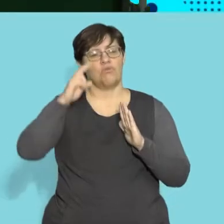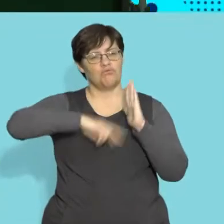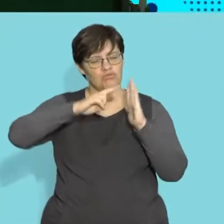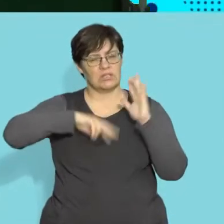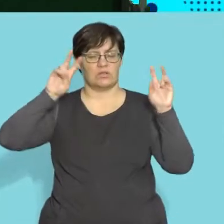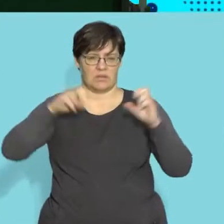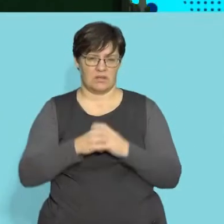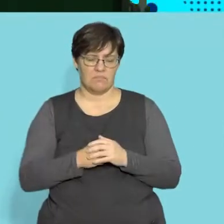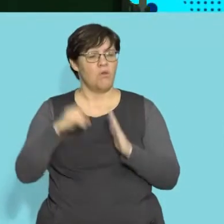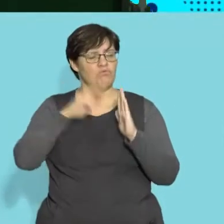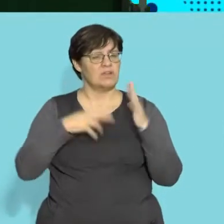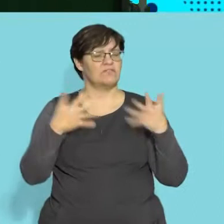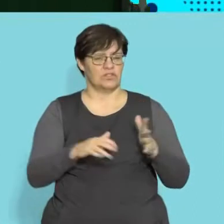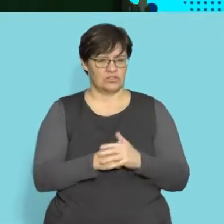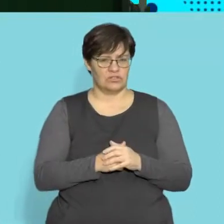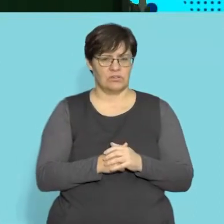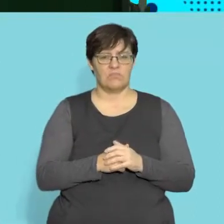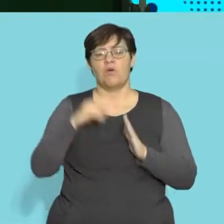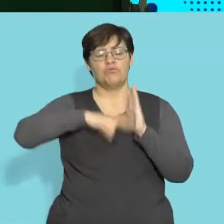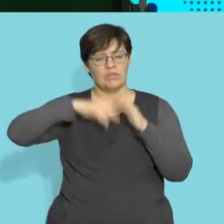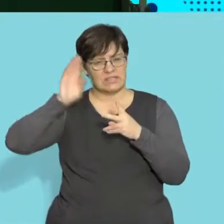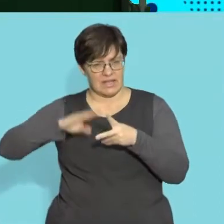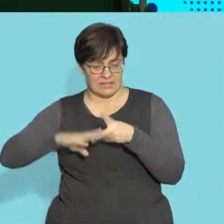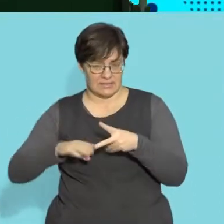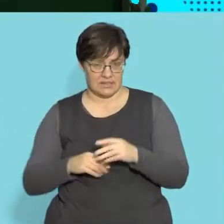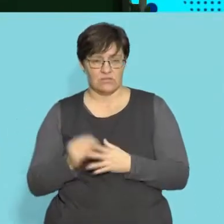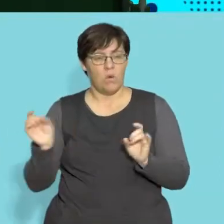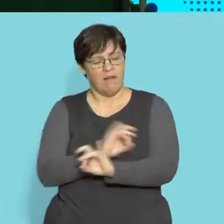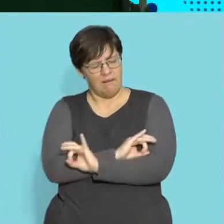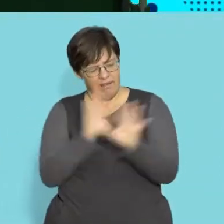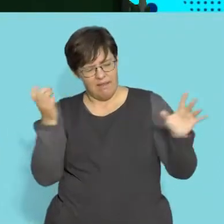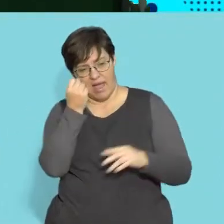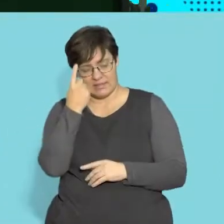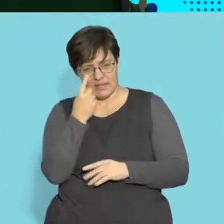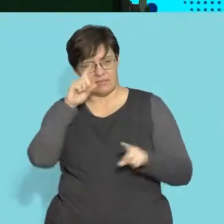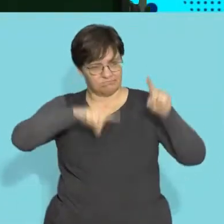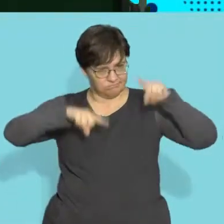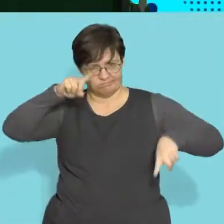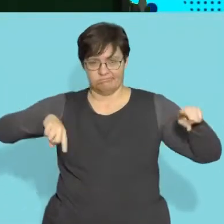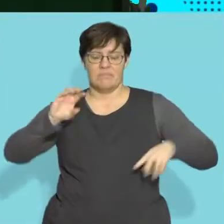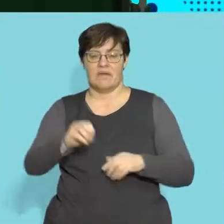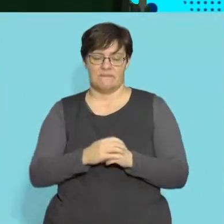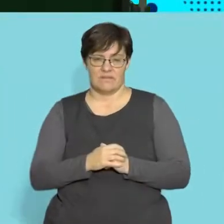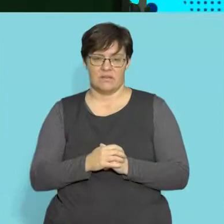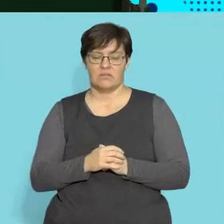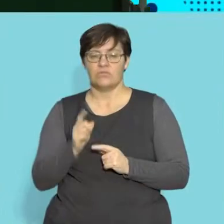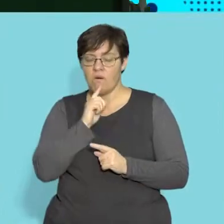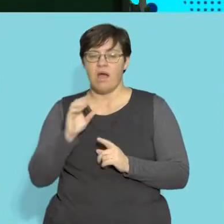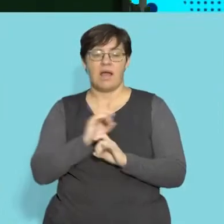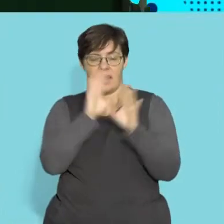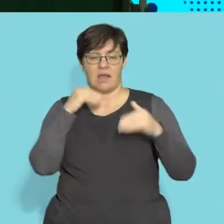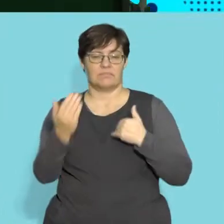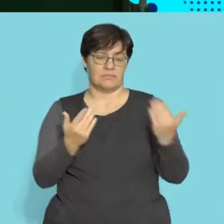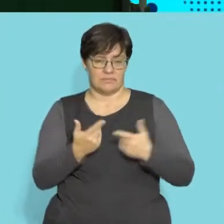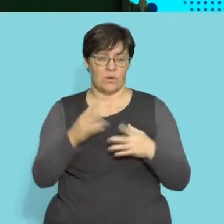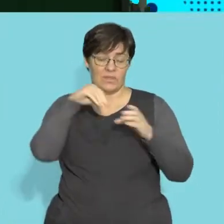that we read the topic, and I've read that once. I'm going to read that a second time so that I have a clear understanding of the different aspects so that we can